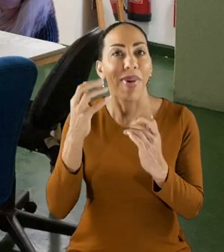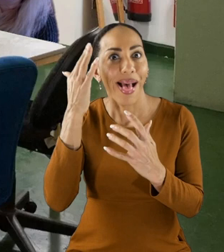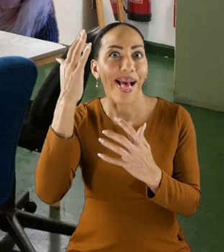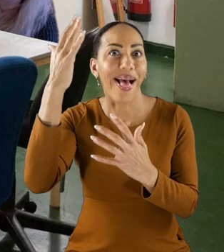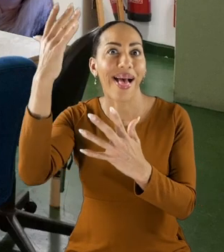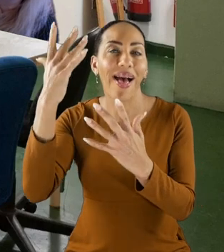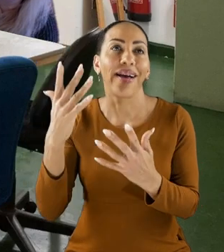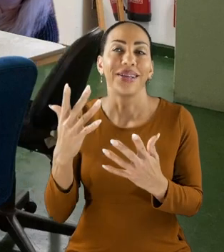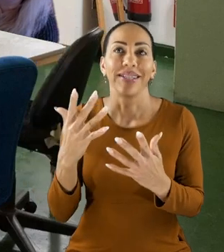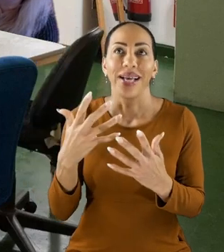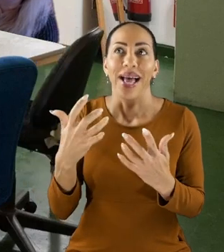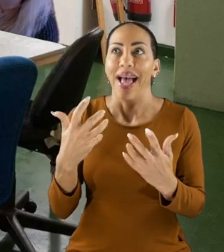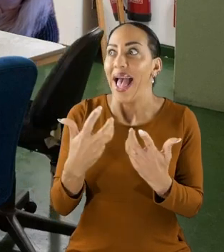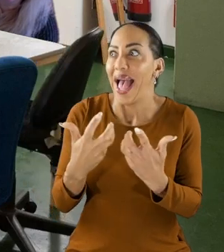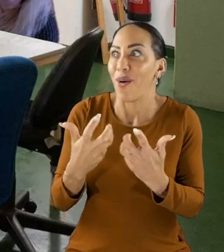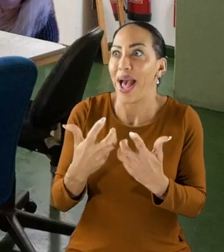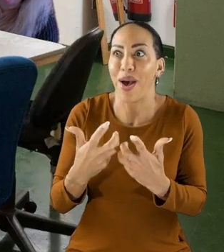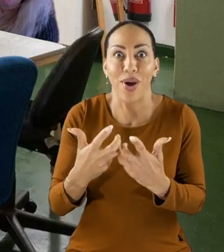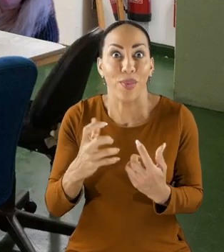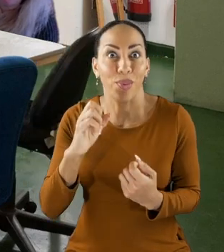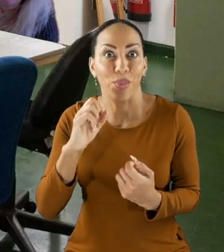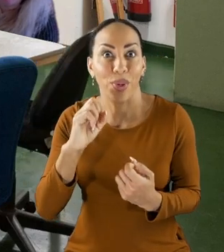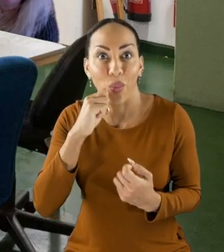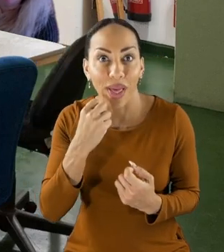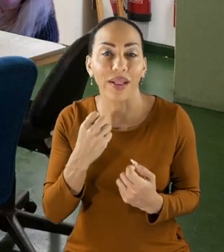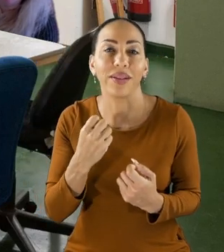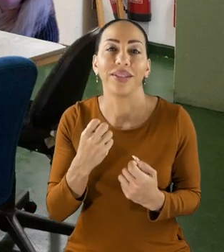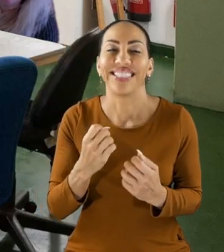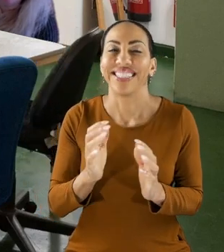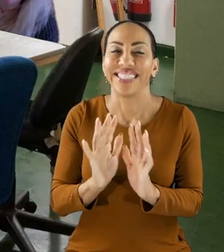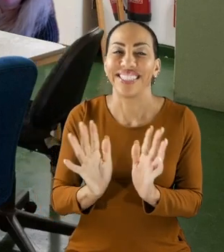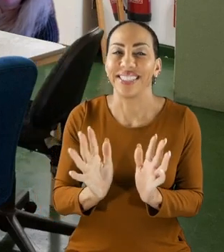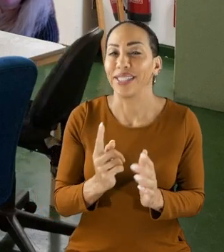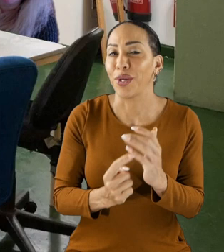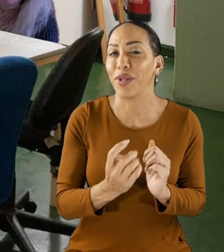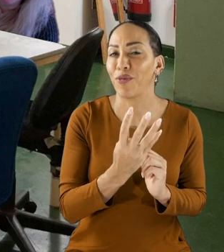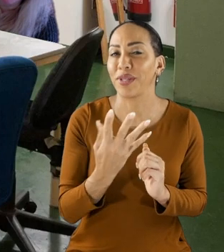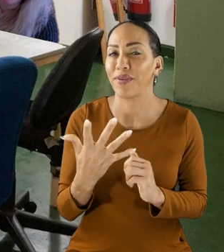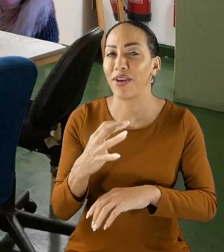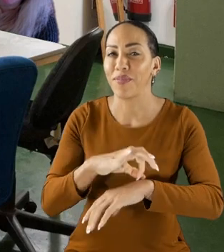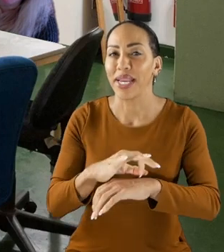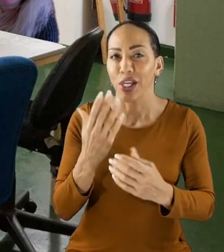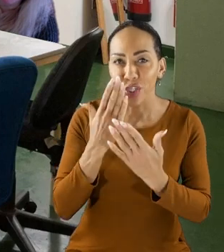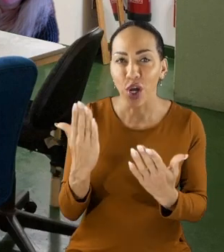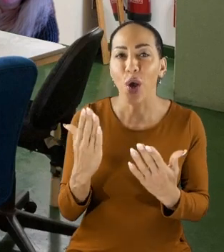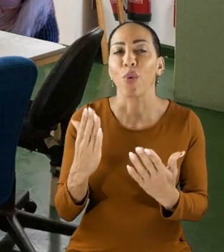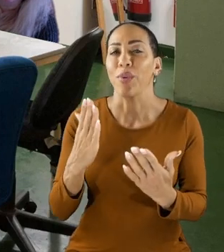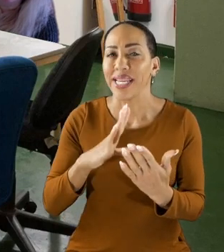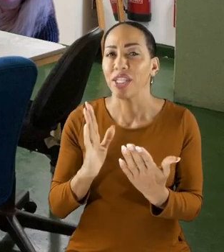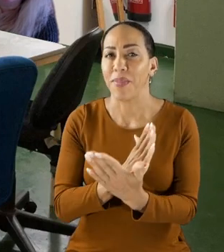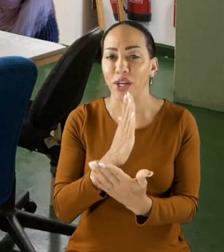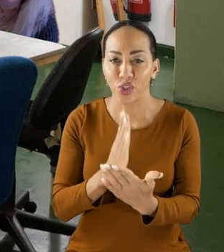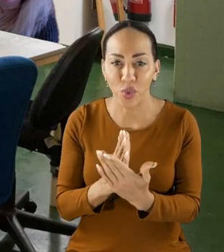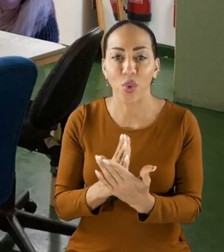will. And it's about getting the scale right for what we decide eventually to try, because it's a 45-minute show,